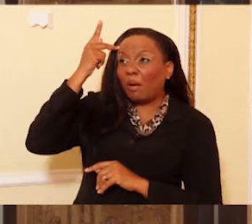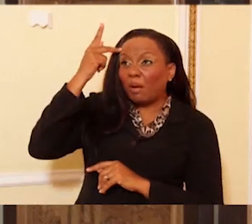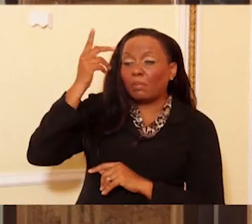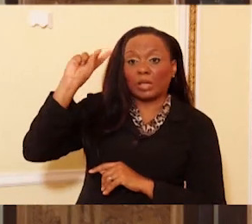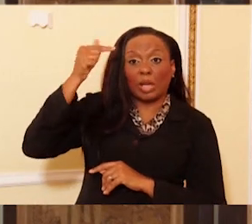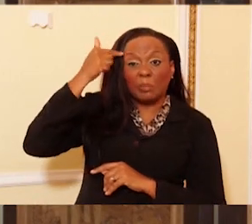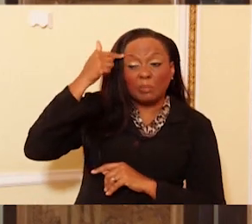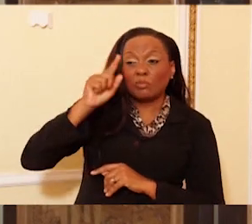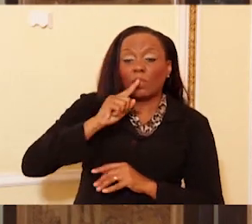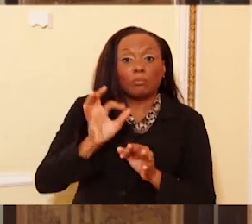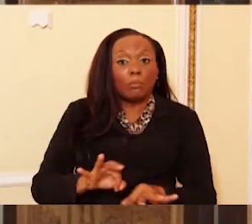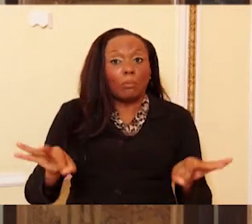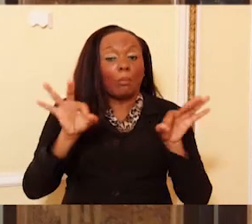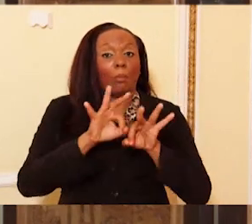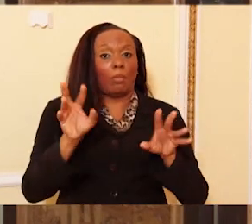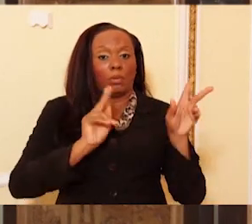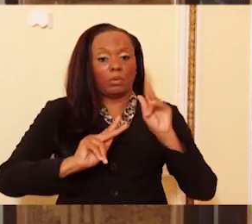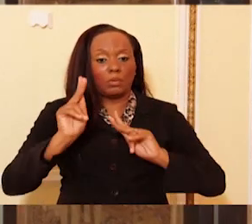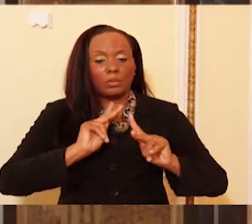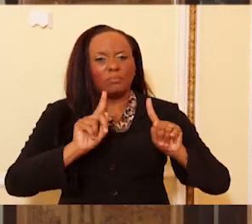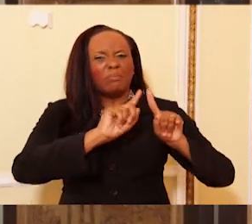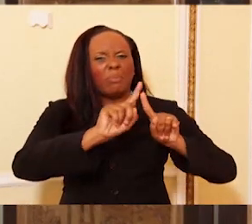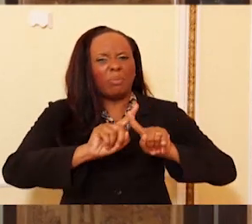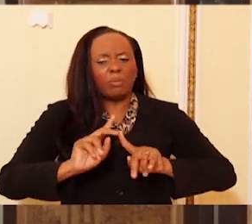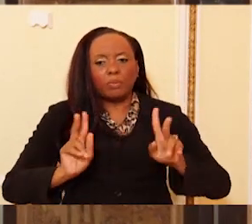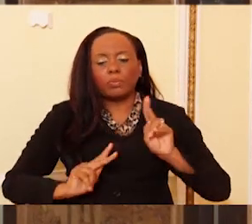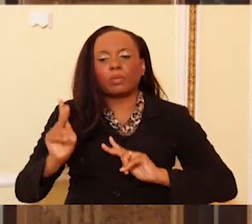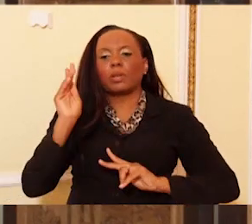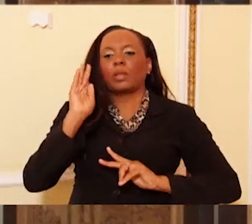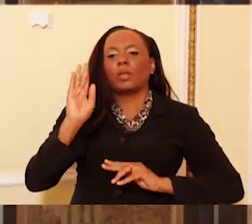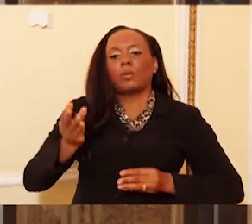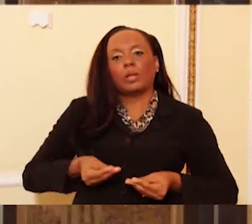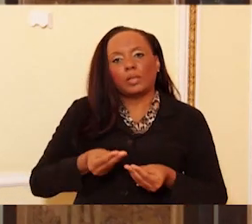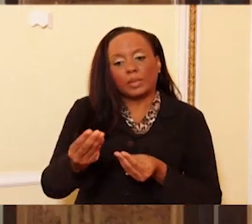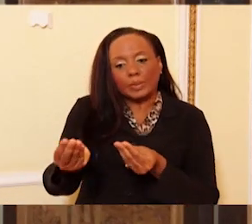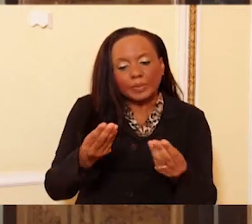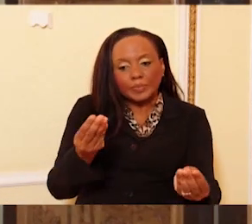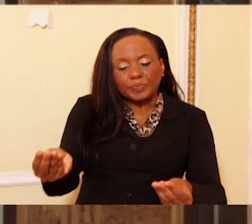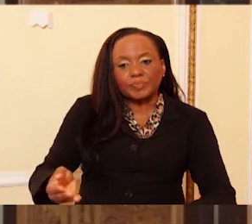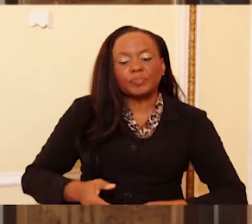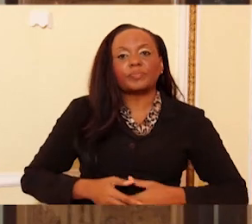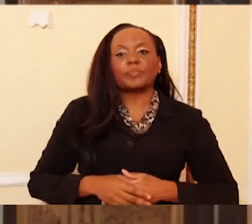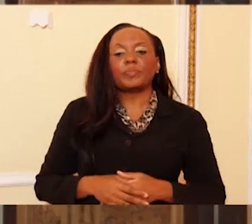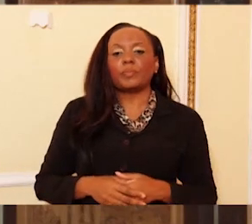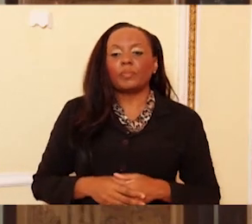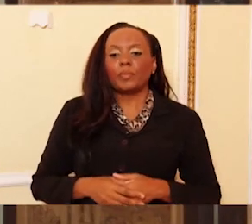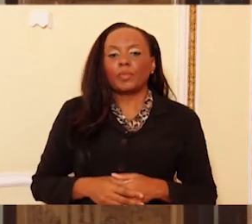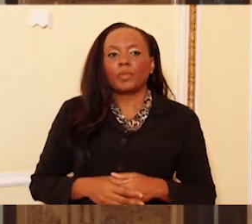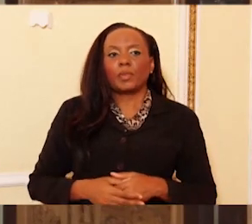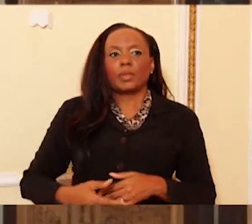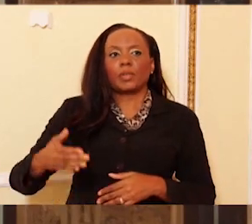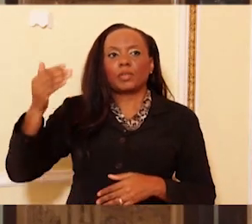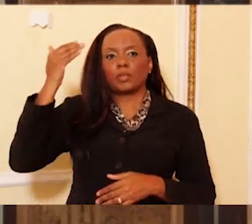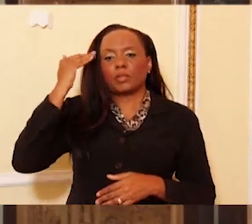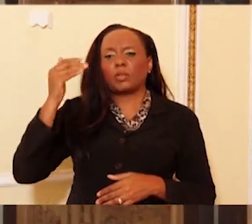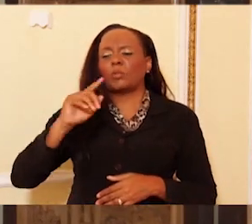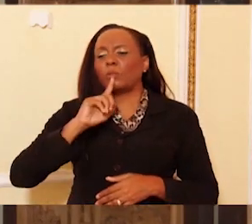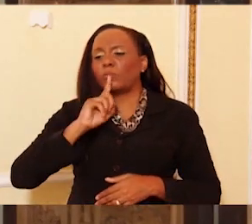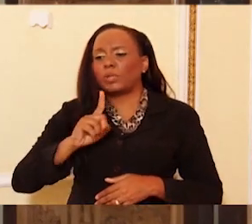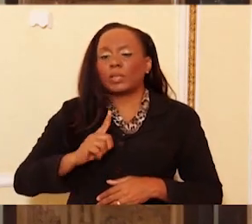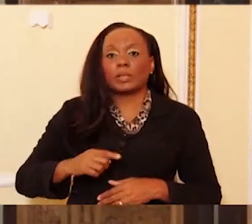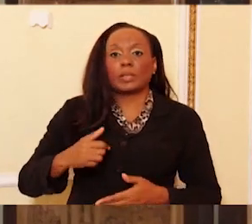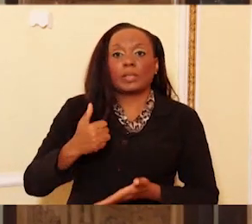it will be particularly important to a number of the people who will be the recipients of the donations. I know it will go a long way in just